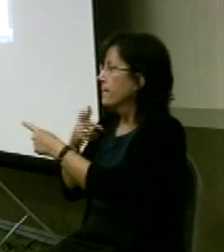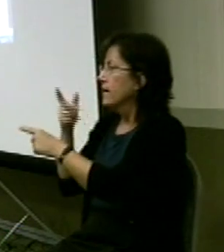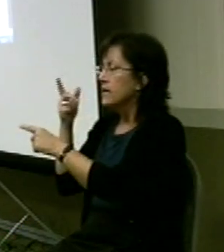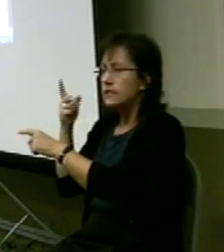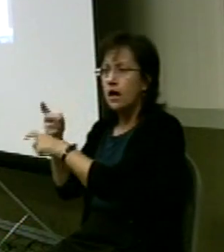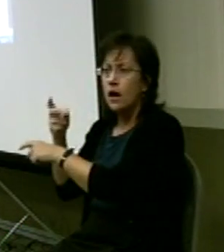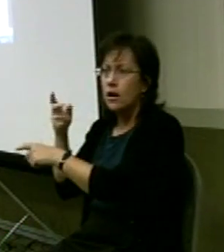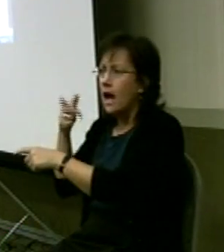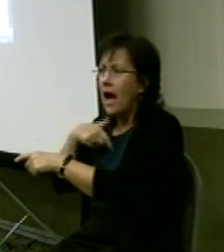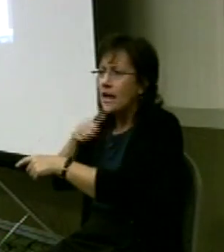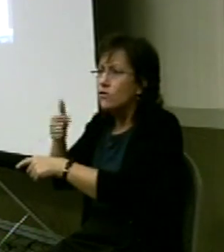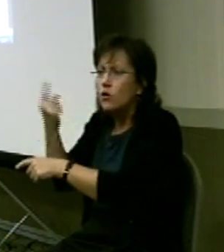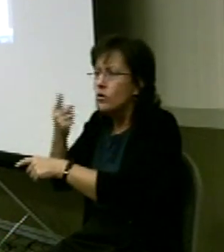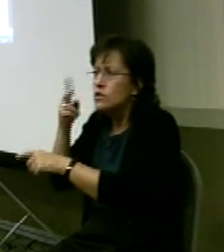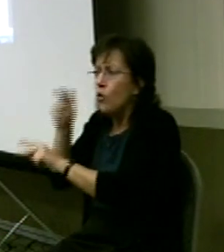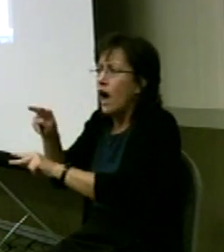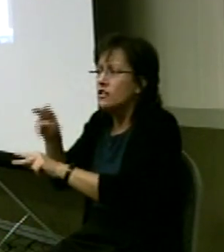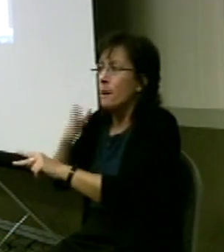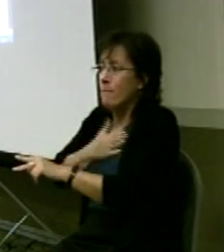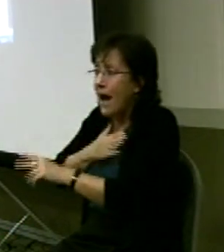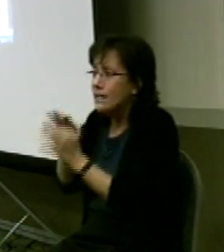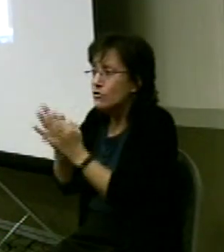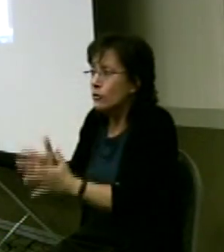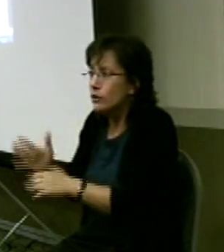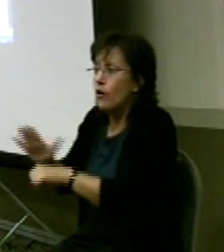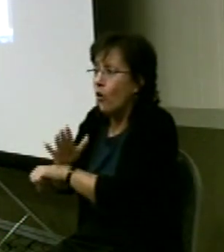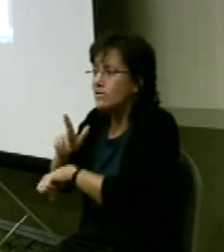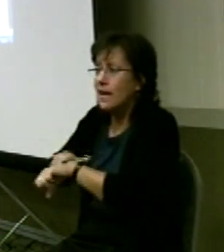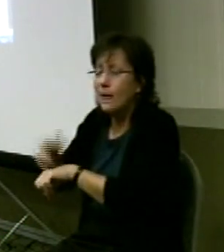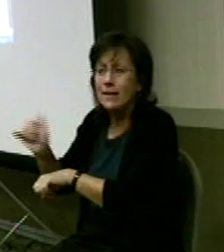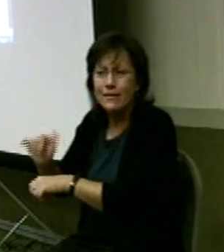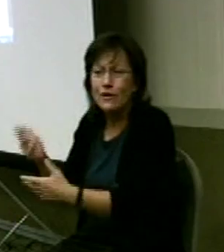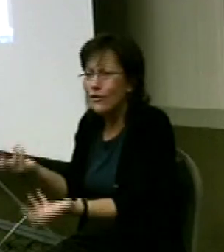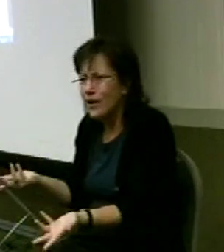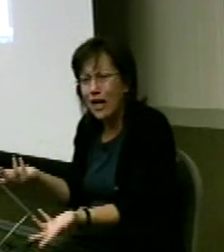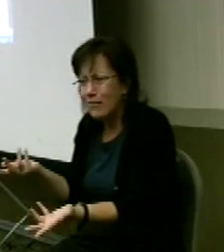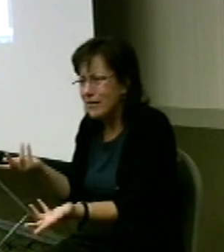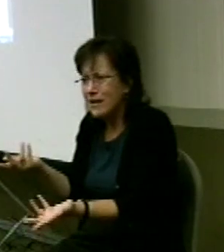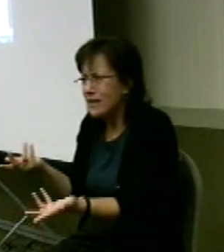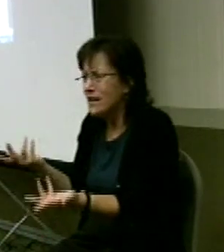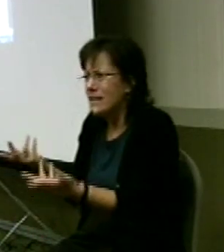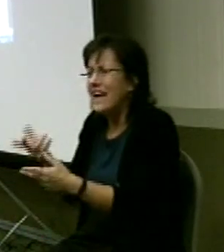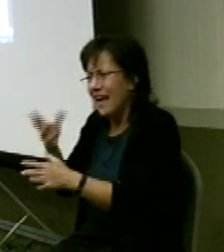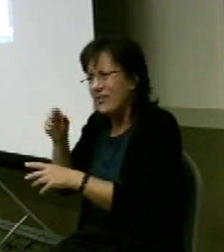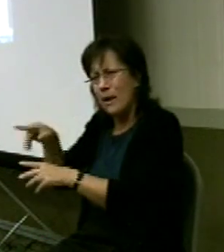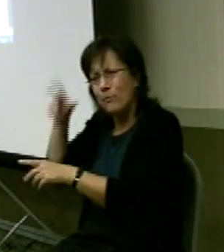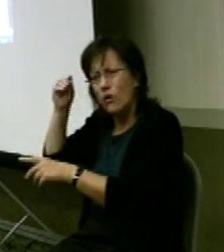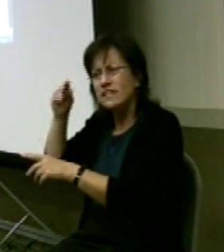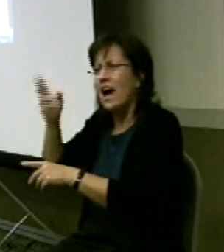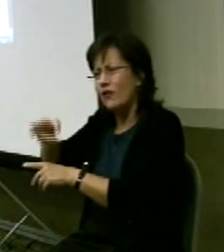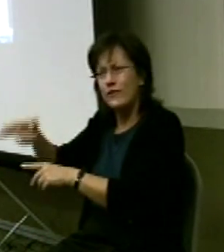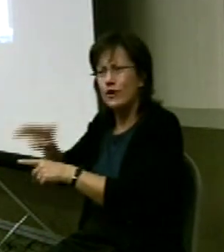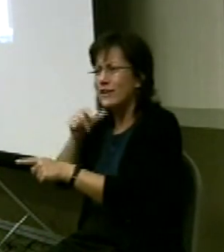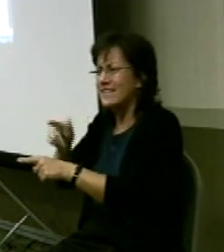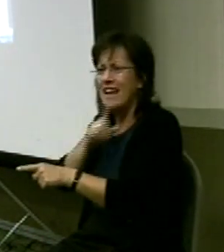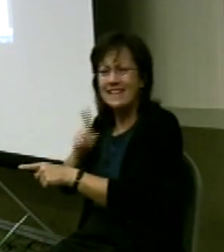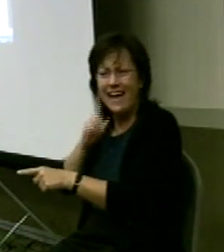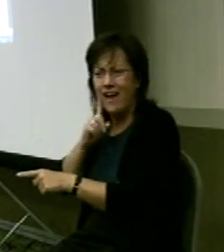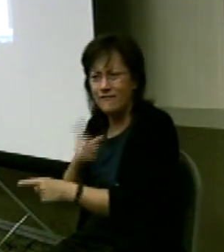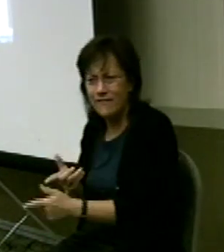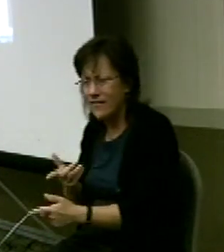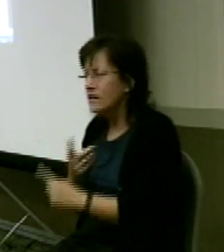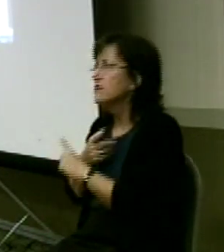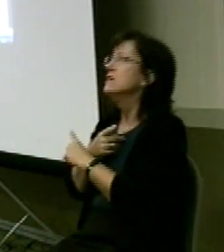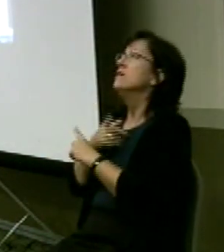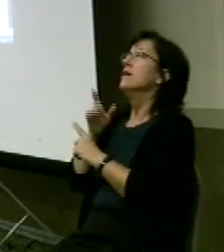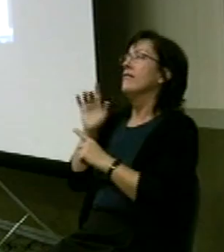don't watch my interpreter. Well, that's the whole other argument there. So